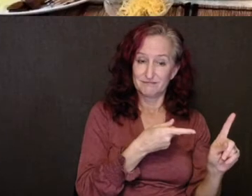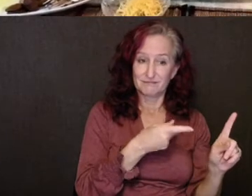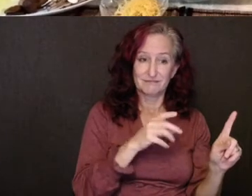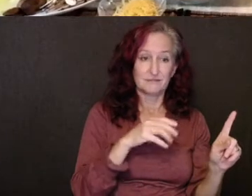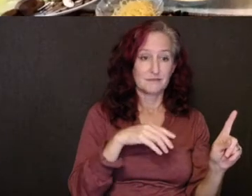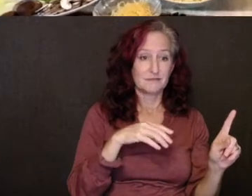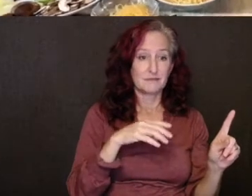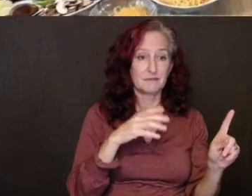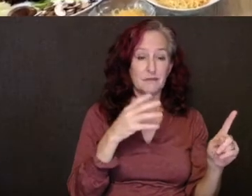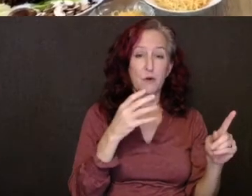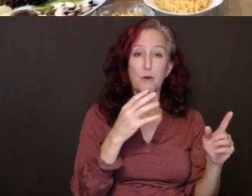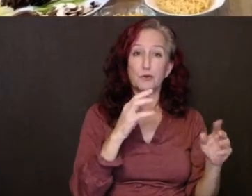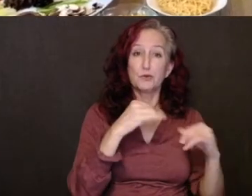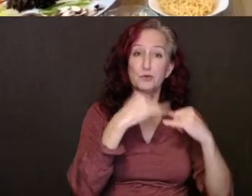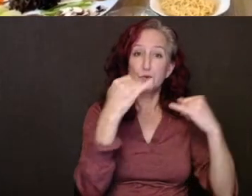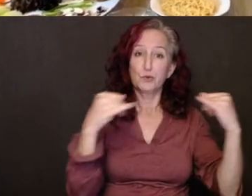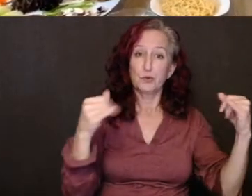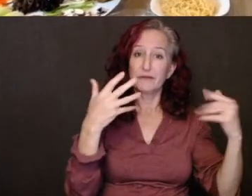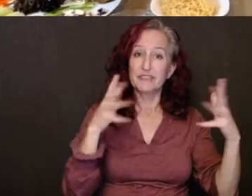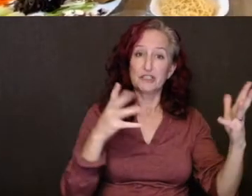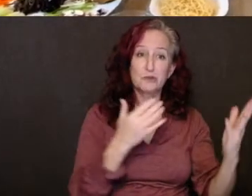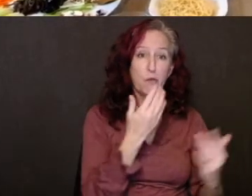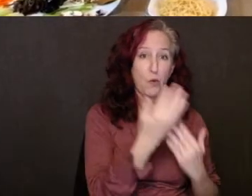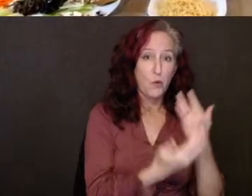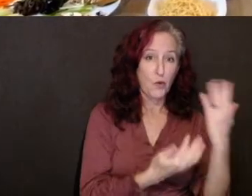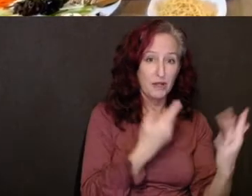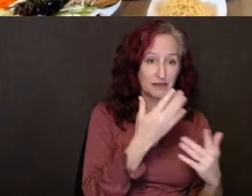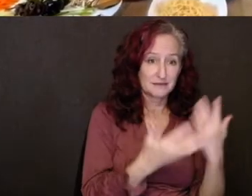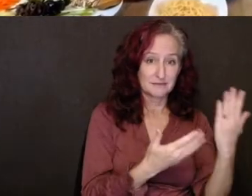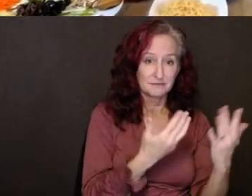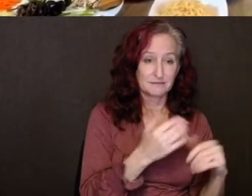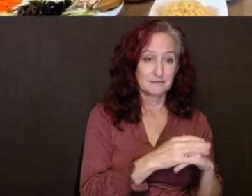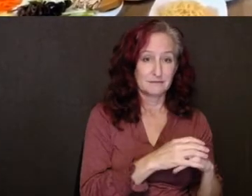I use this wonderful